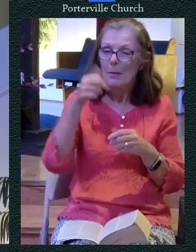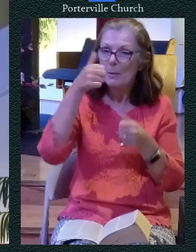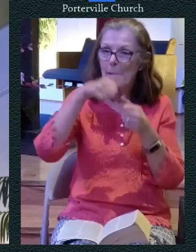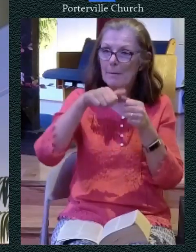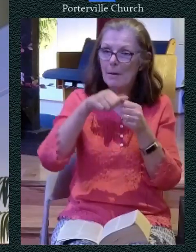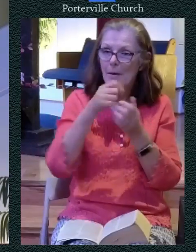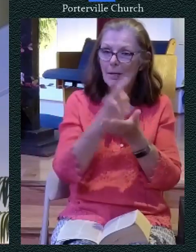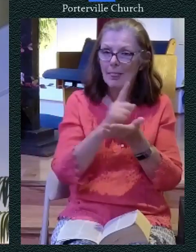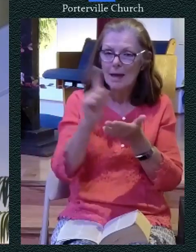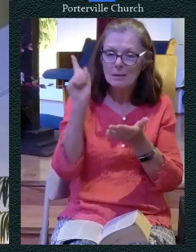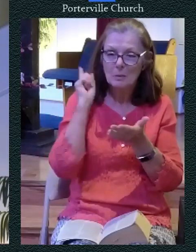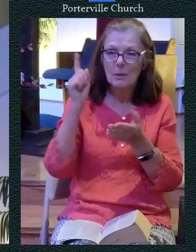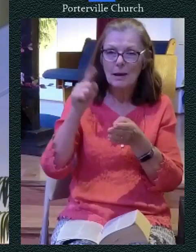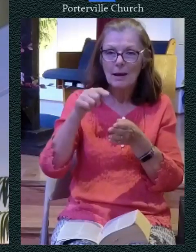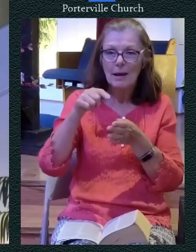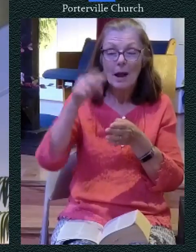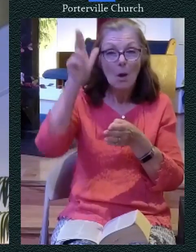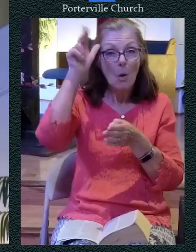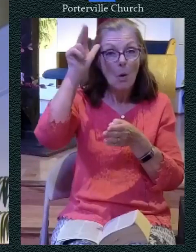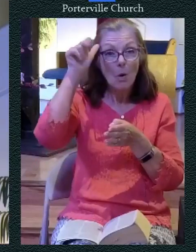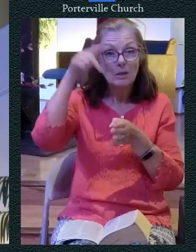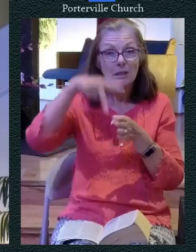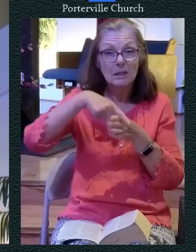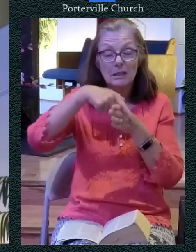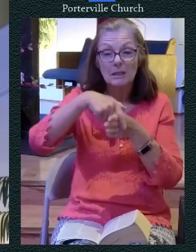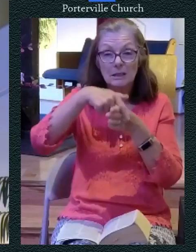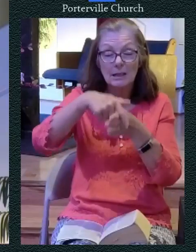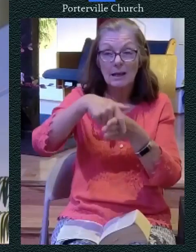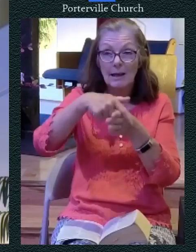famous horses of the apocalypse have ridden.